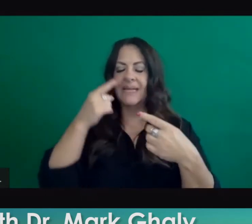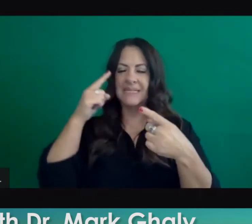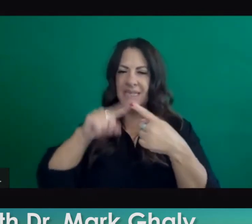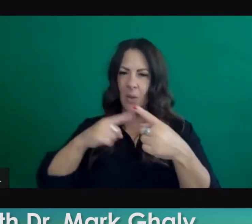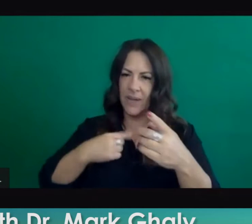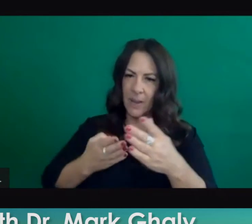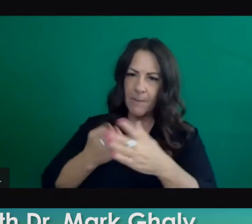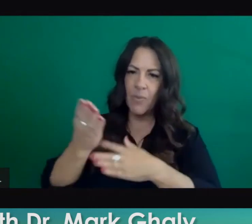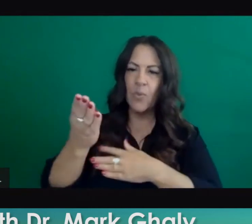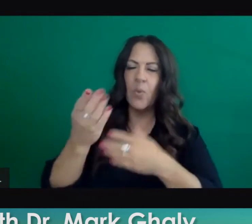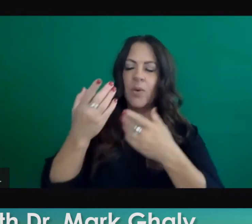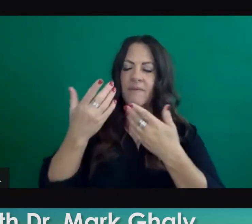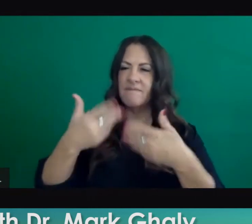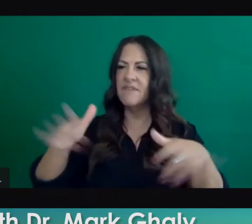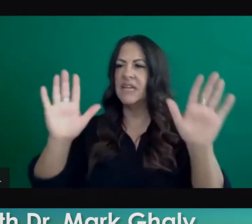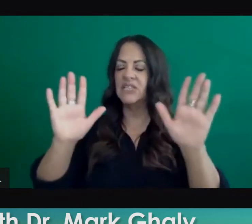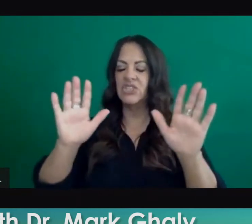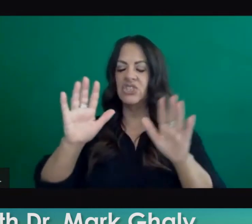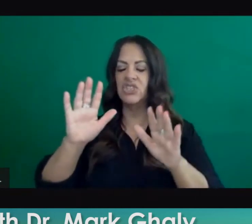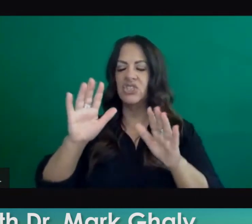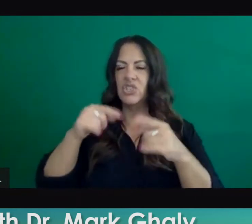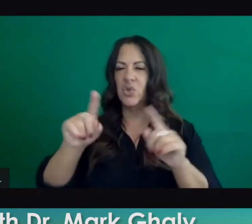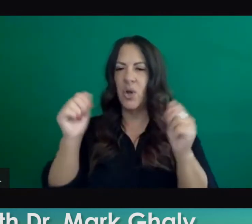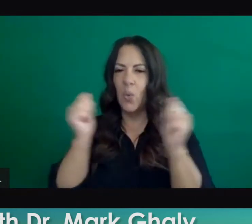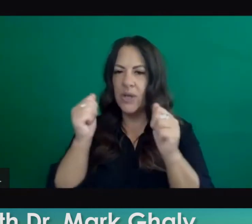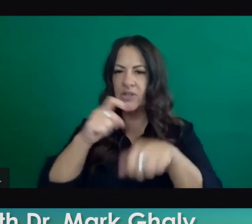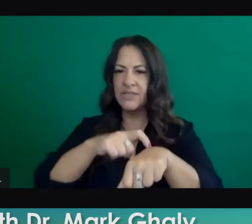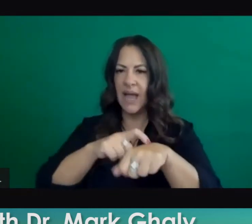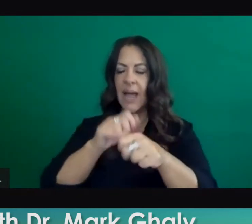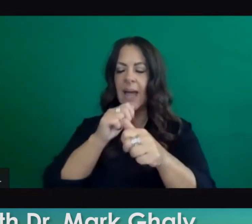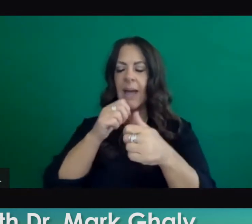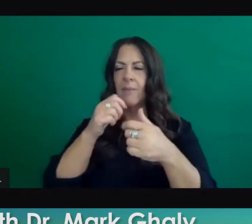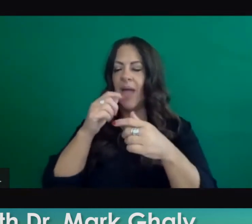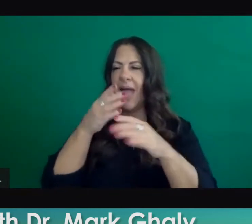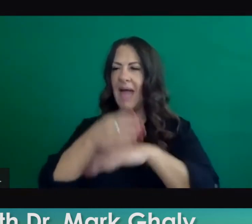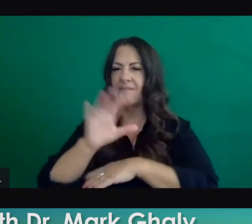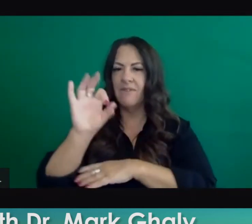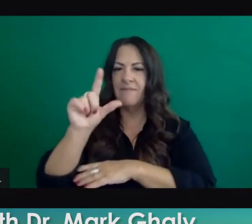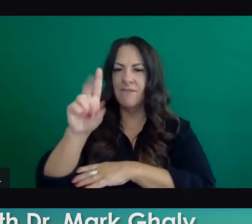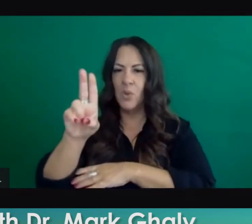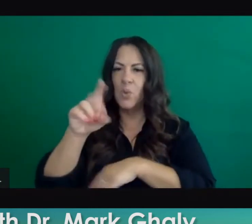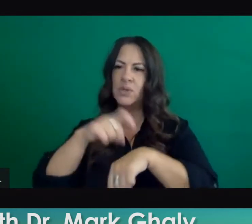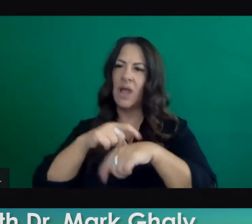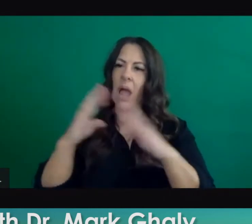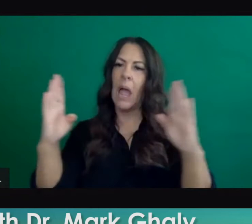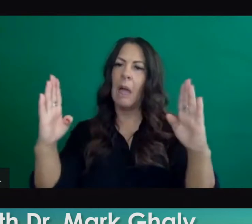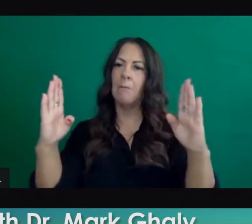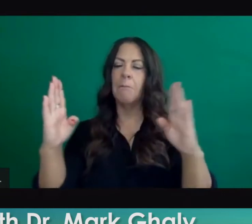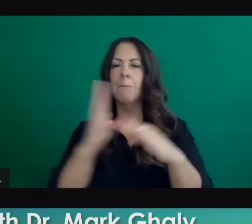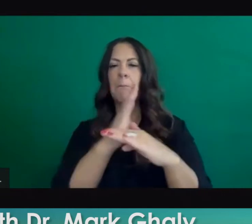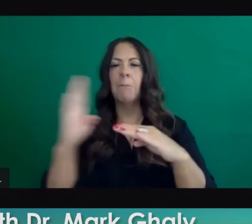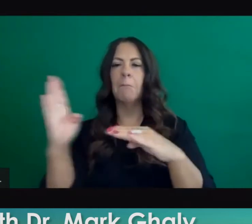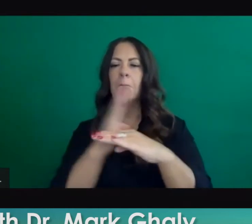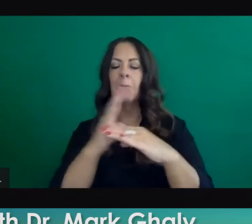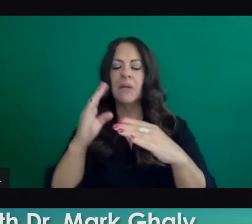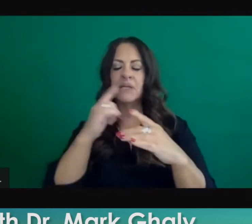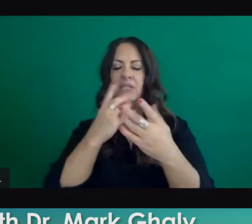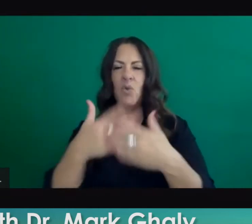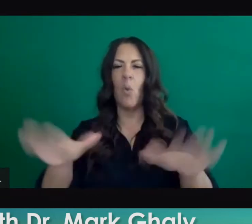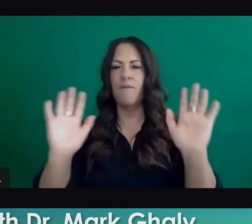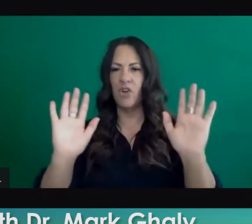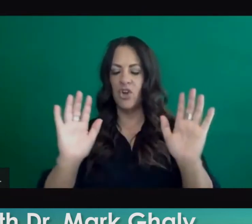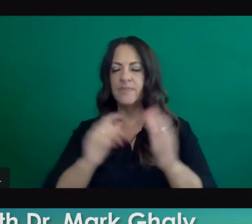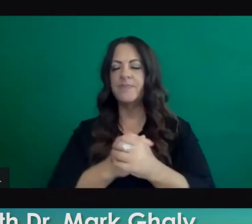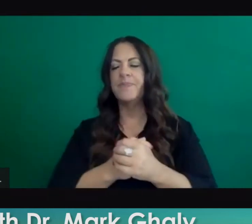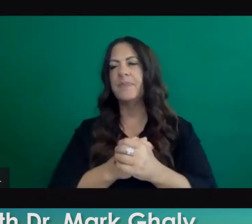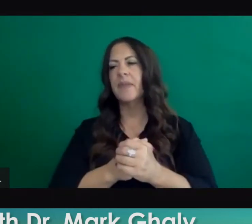it, so that we have a strategy to keep California moving forward, staying forward looking rather than moving back. So for the